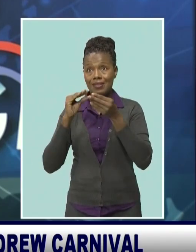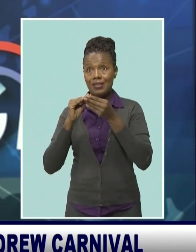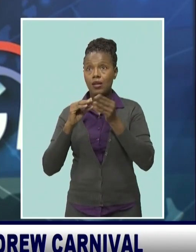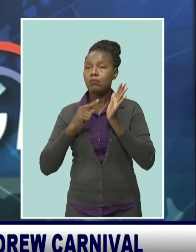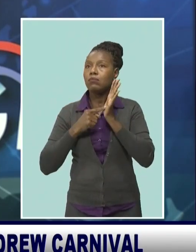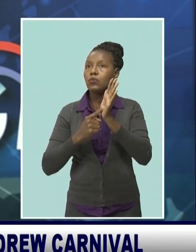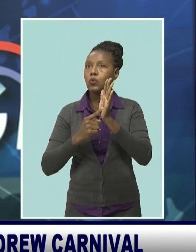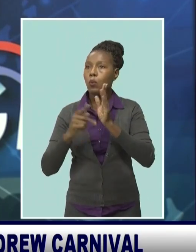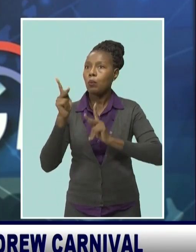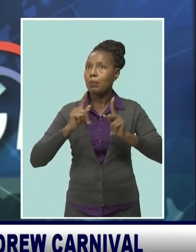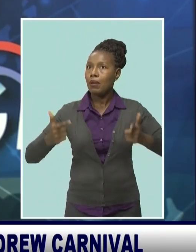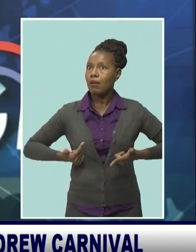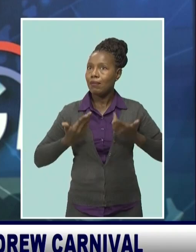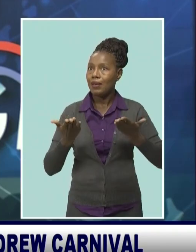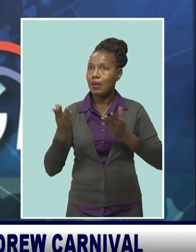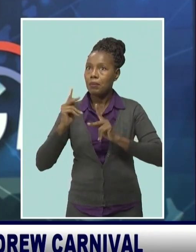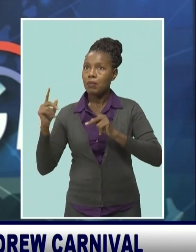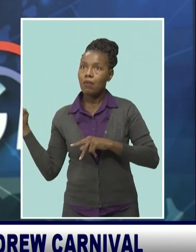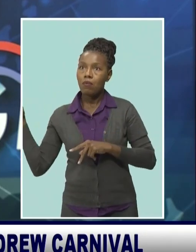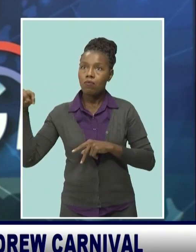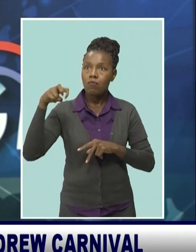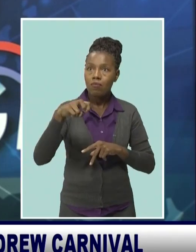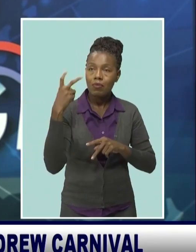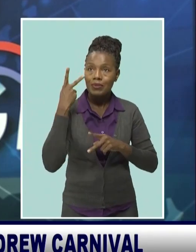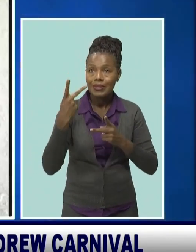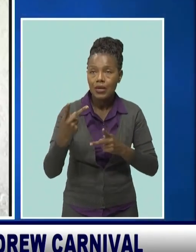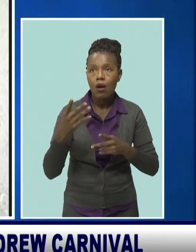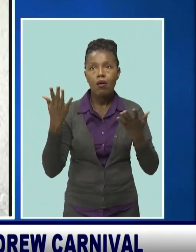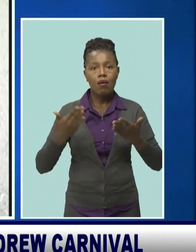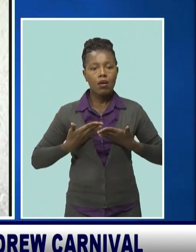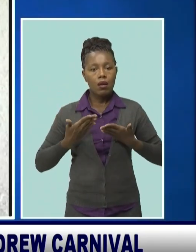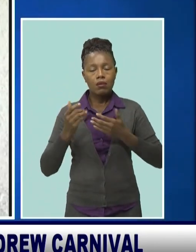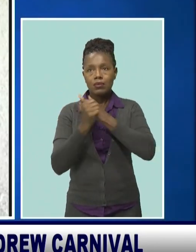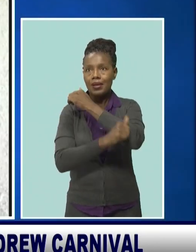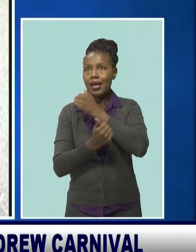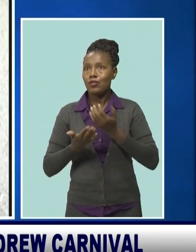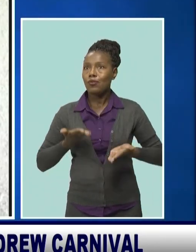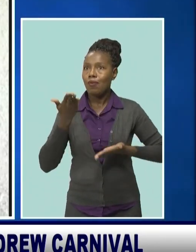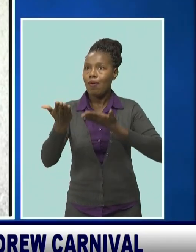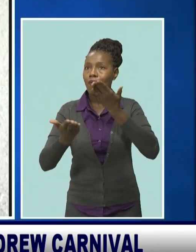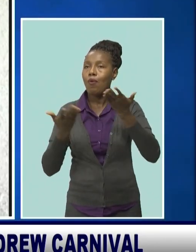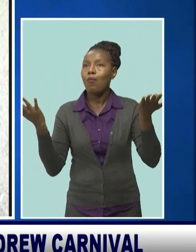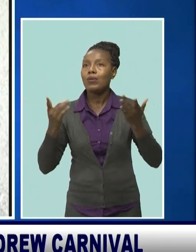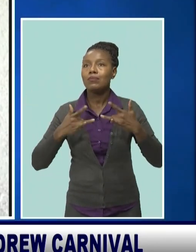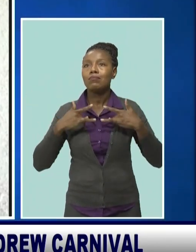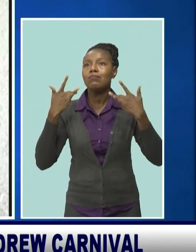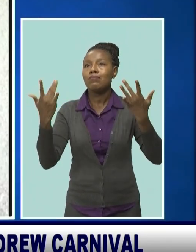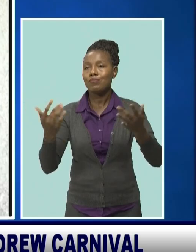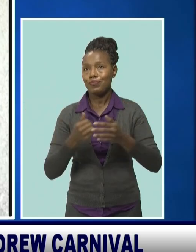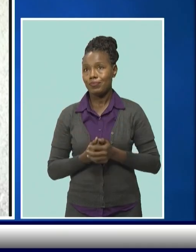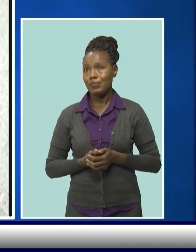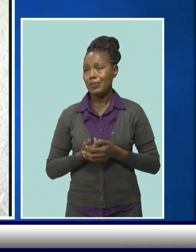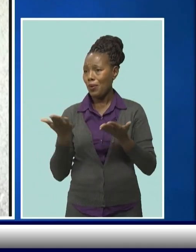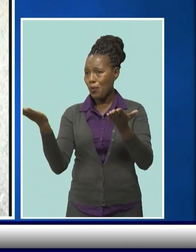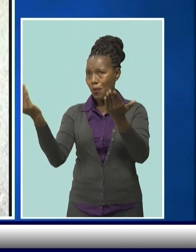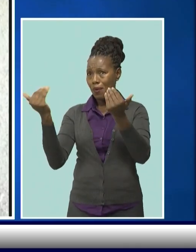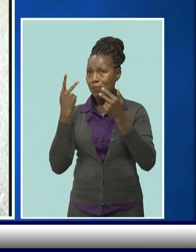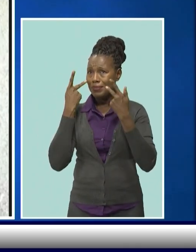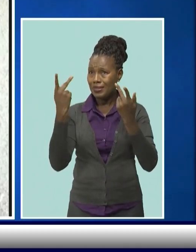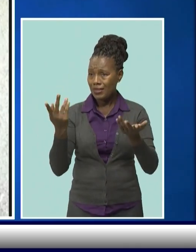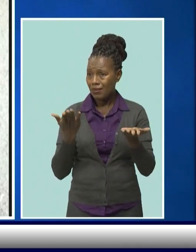tourists what the parish has to offer. Our objective, to be honest, for the carnival is to really let people see that St. Andrew is not a forgotten